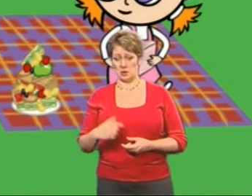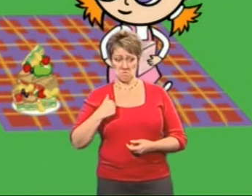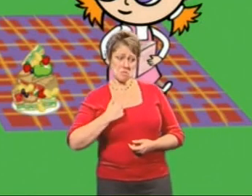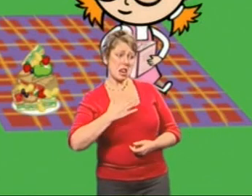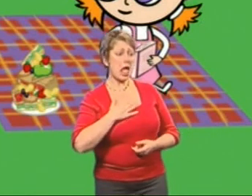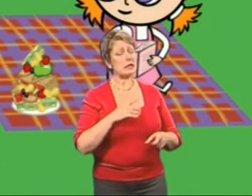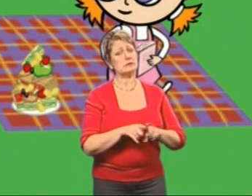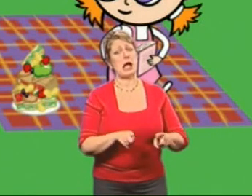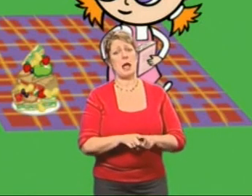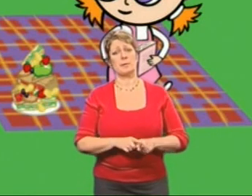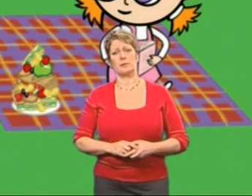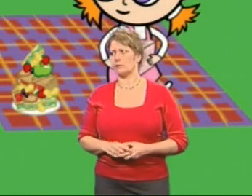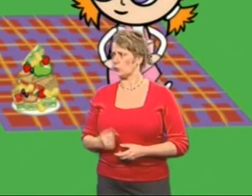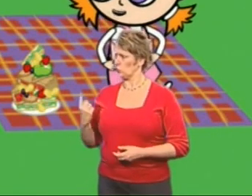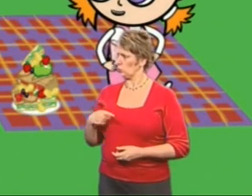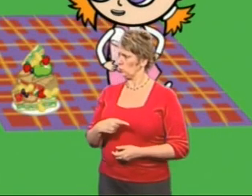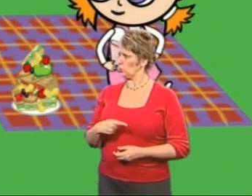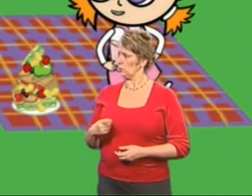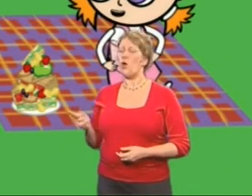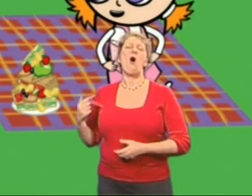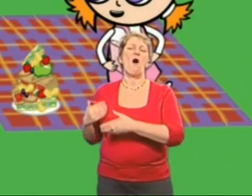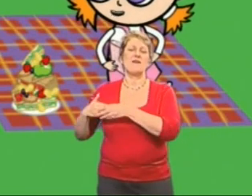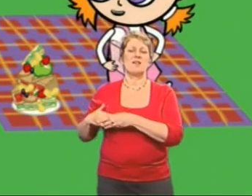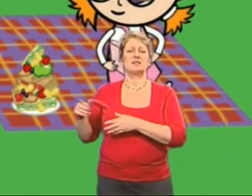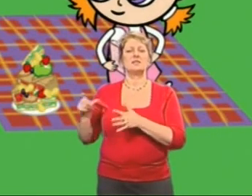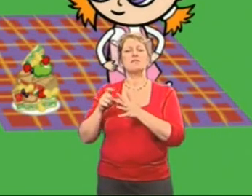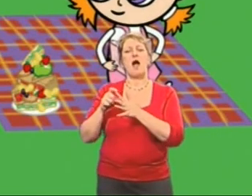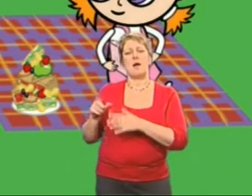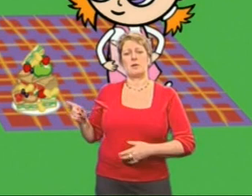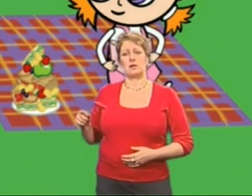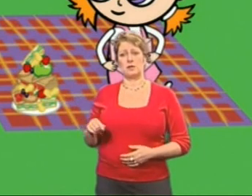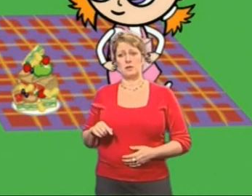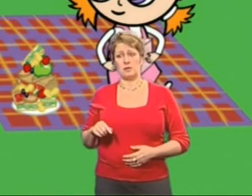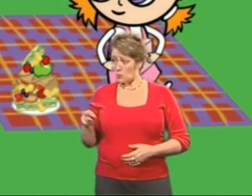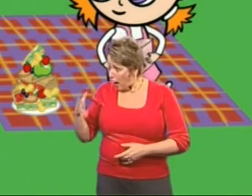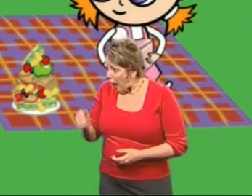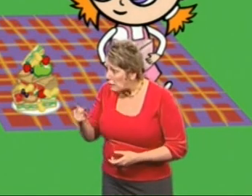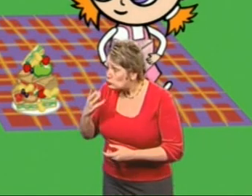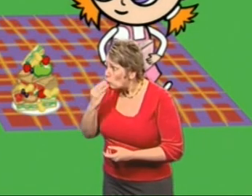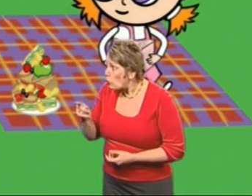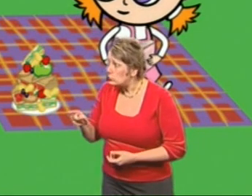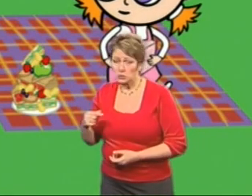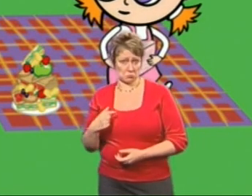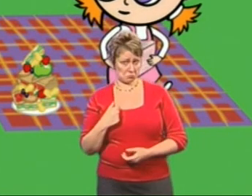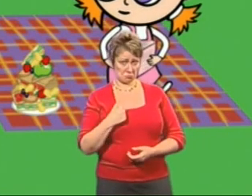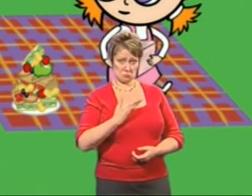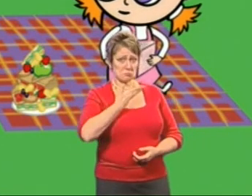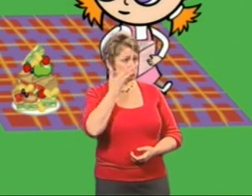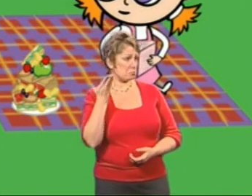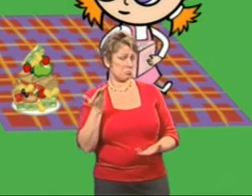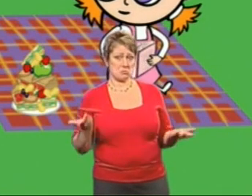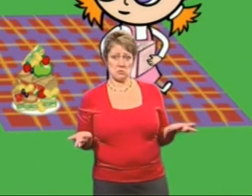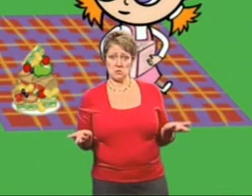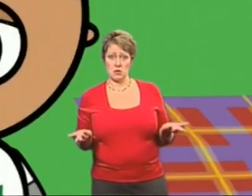like strawberries too. Who's this? That's my friend Dharma. Have you got enough strawberries, Dharma? No, there were